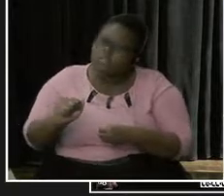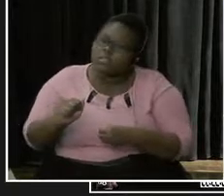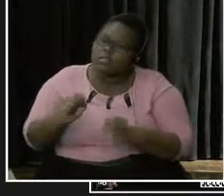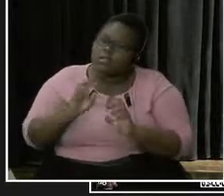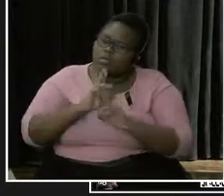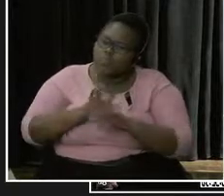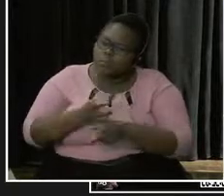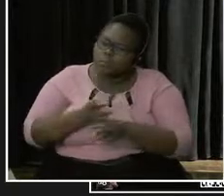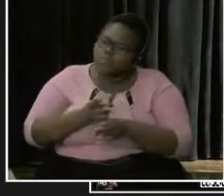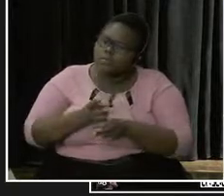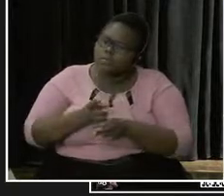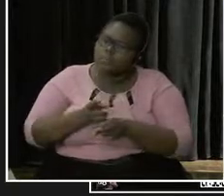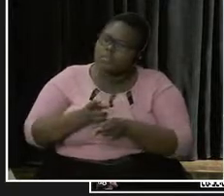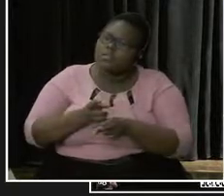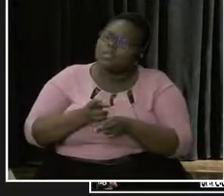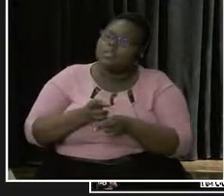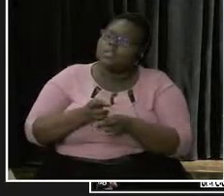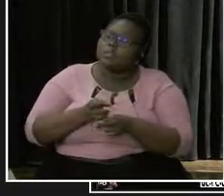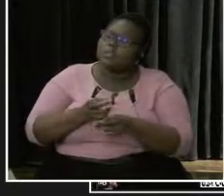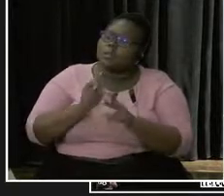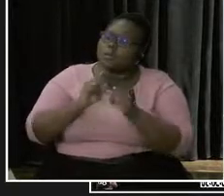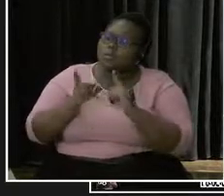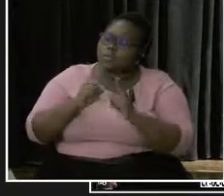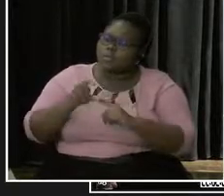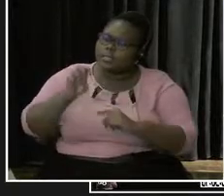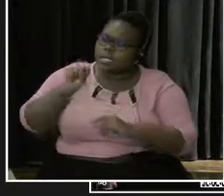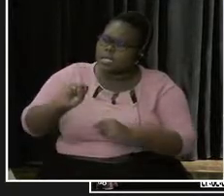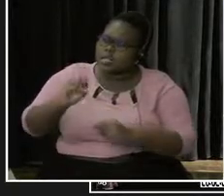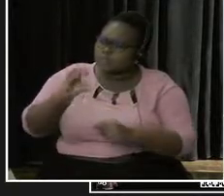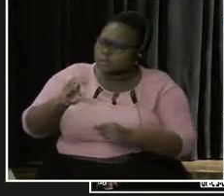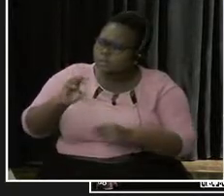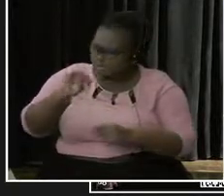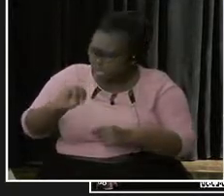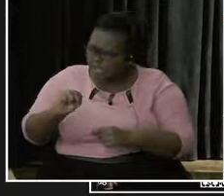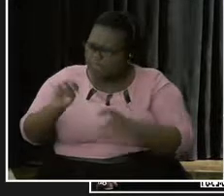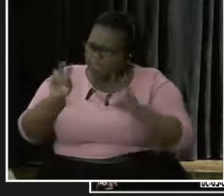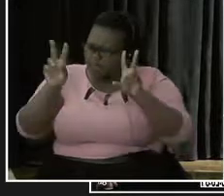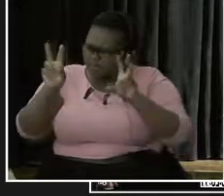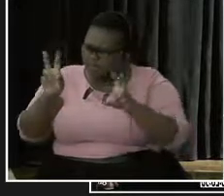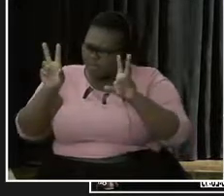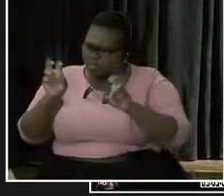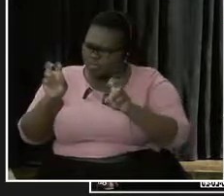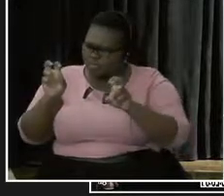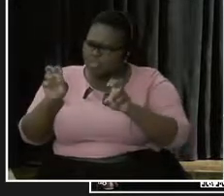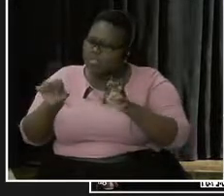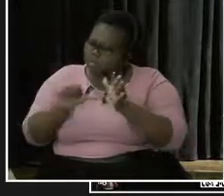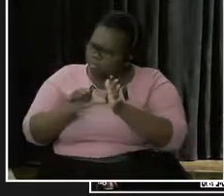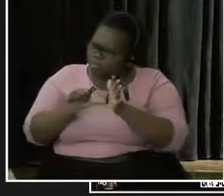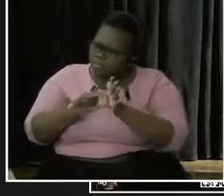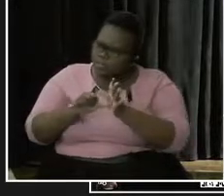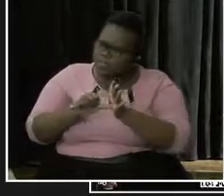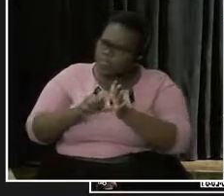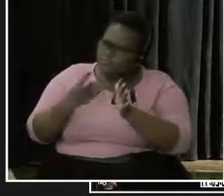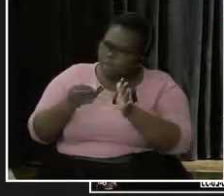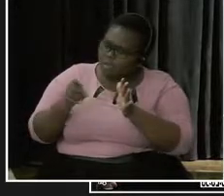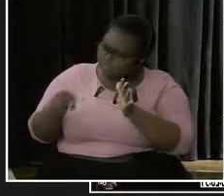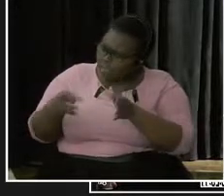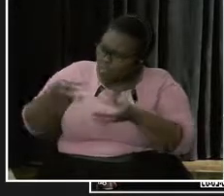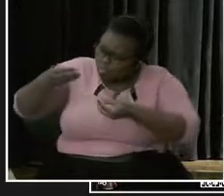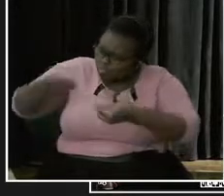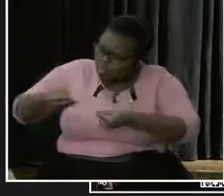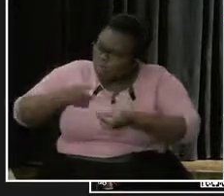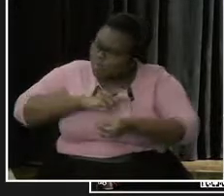supply chain management matters. And so it's important that we have that document, Chair, Madam Speaker, so that